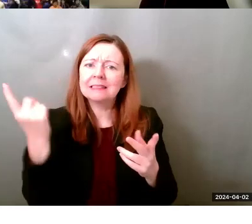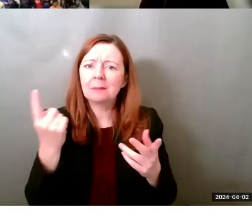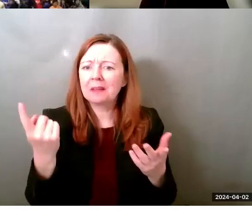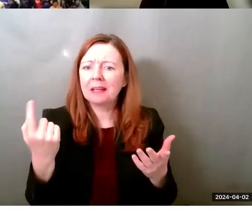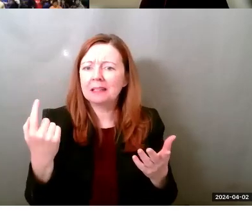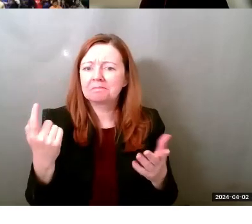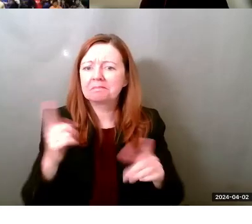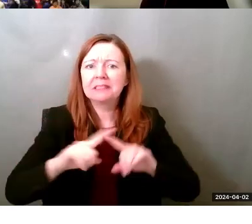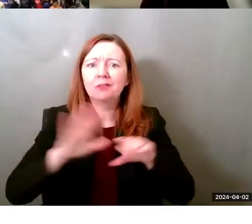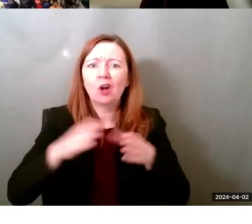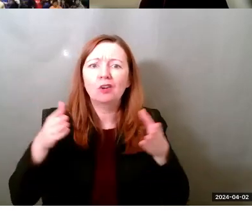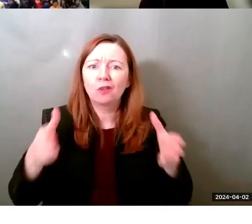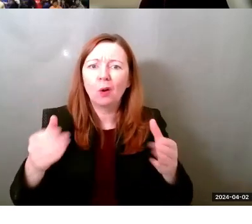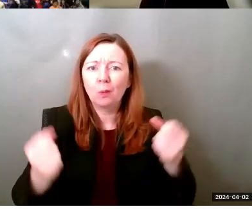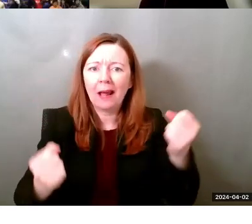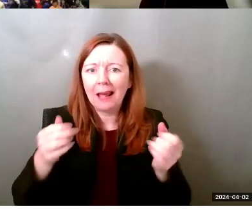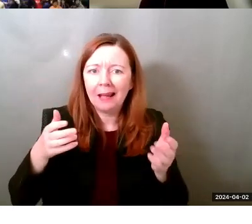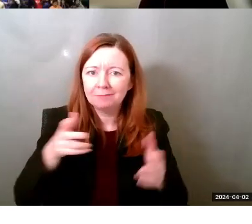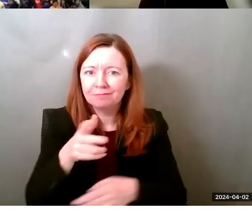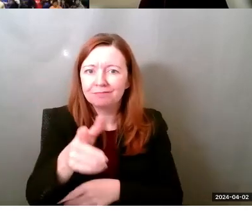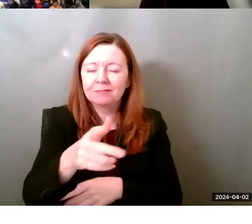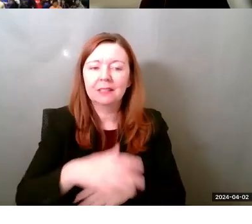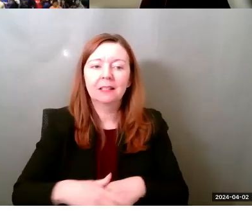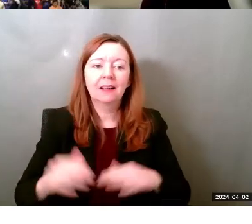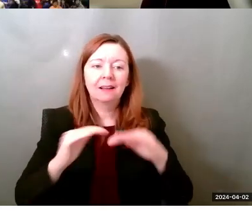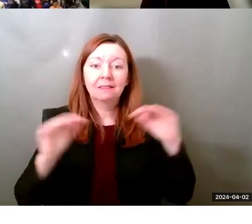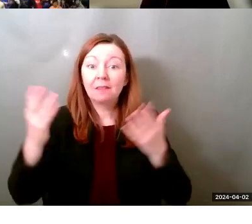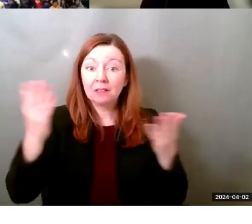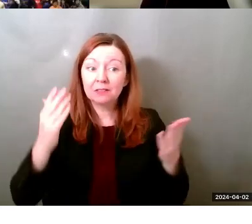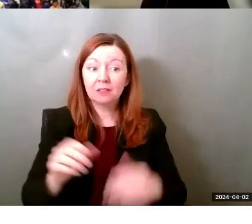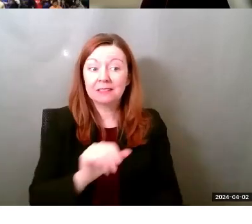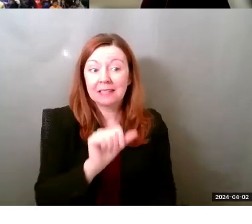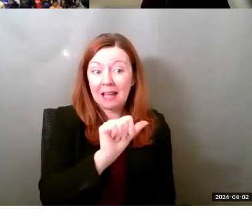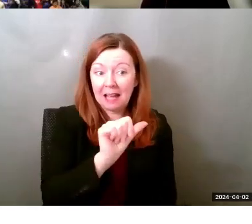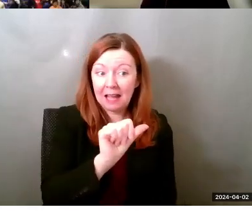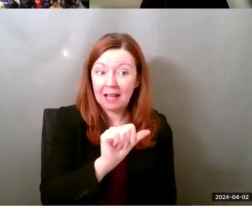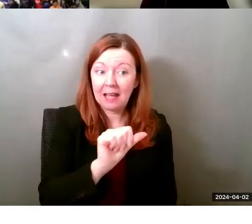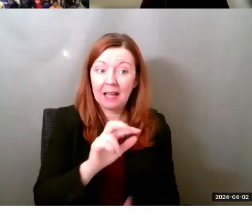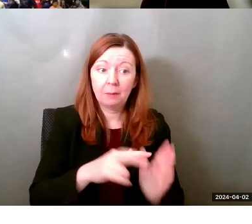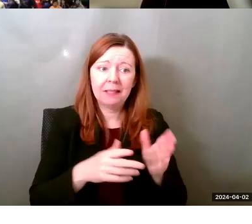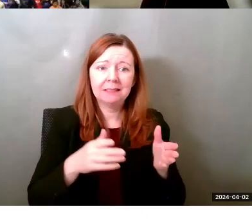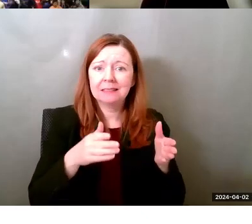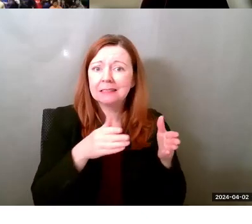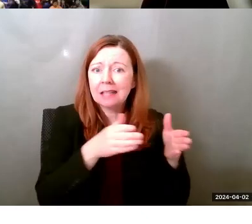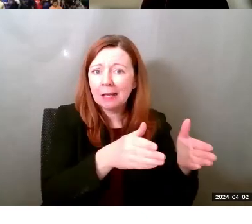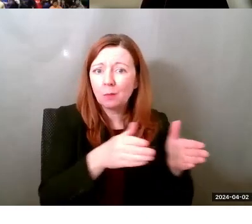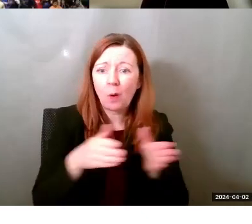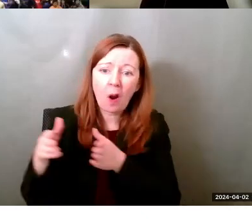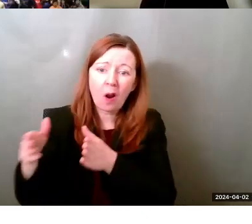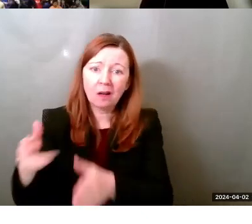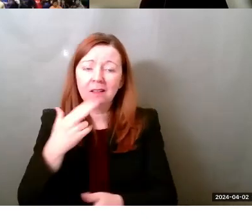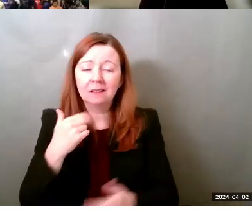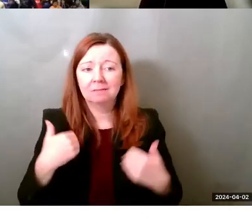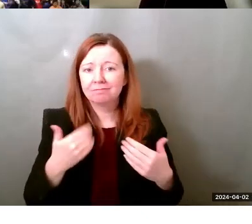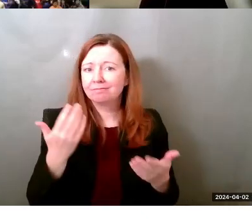see on a roadway, in that, level of service A, it's a sidewalk or an area that has very few people in it. Same with